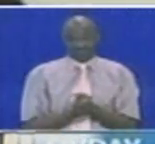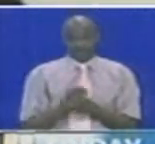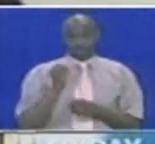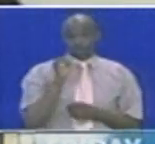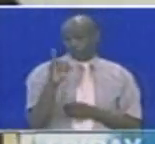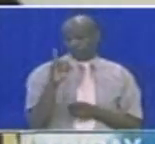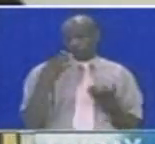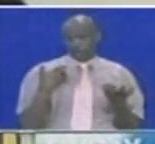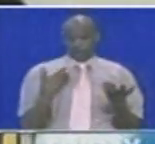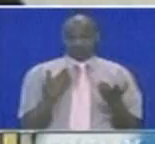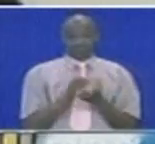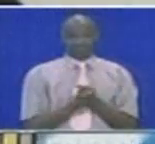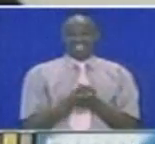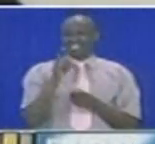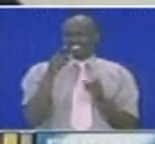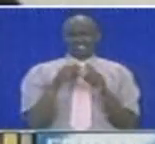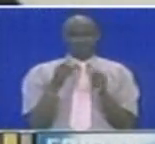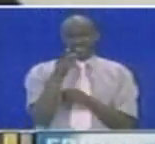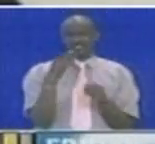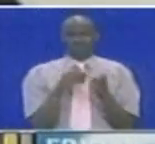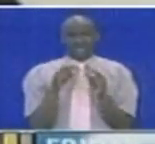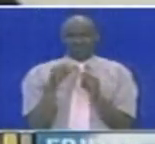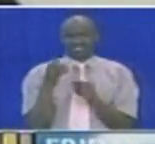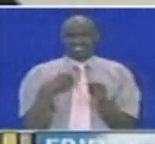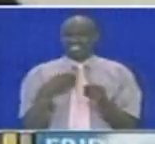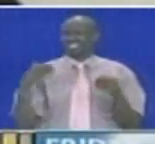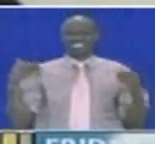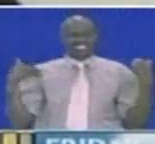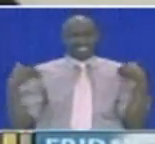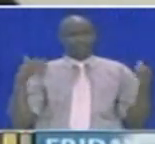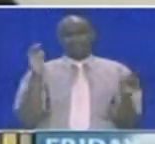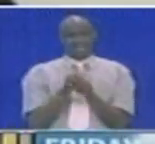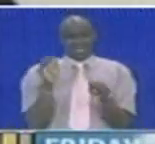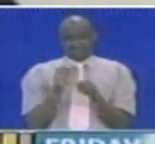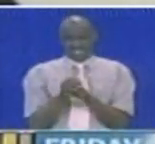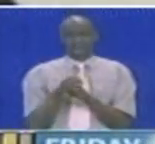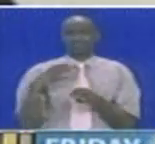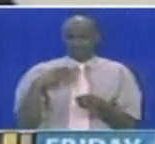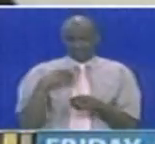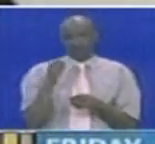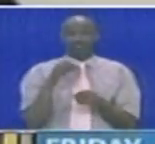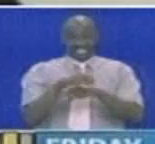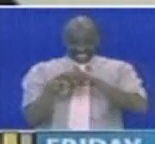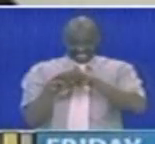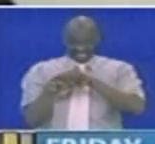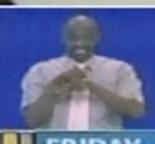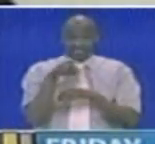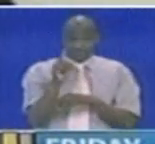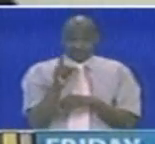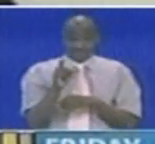Well, Betty, some of these words are really, you know, disturbing many of the non-native speakers of English language.